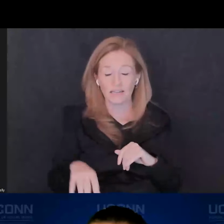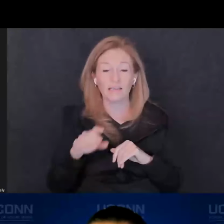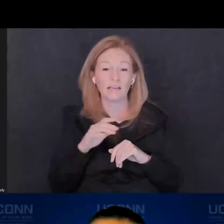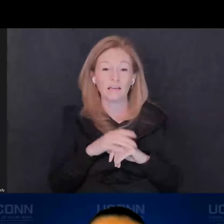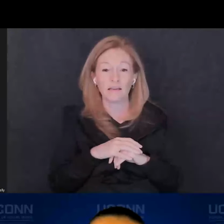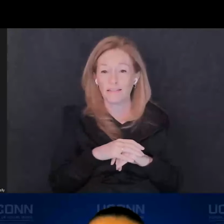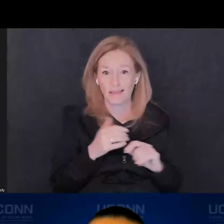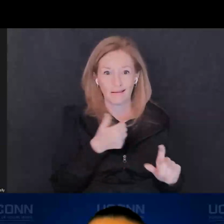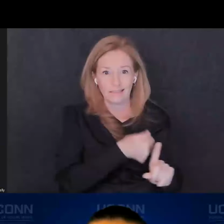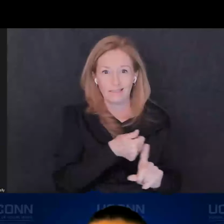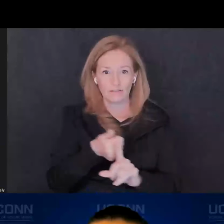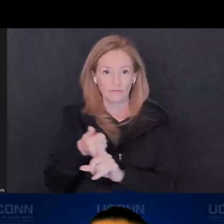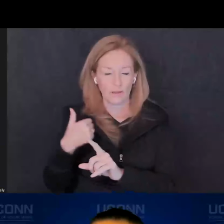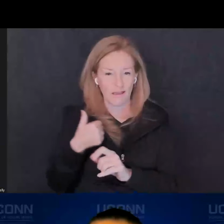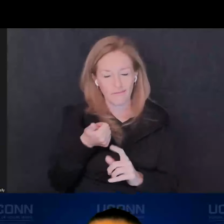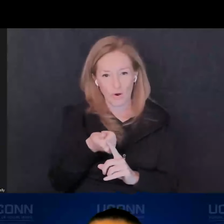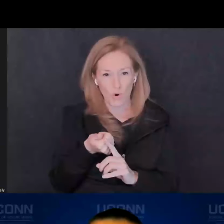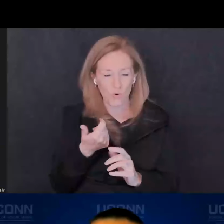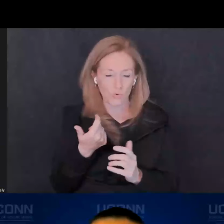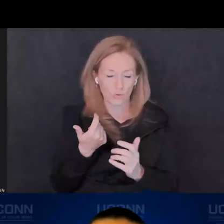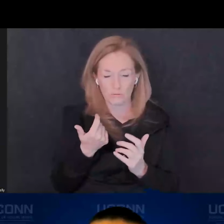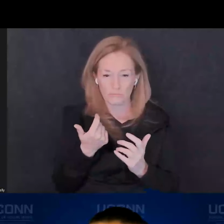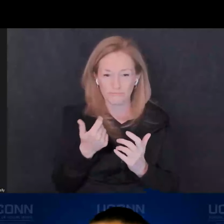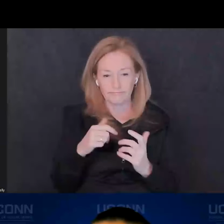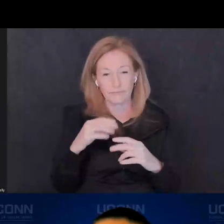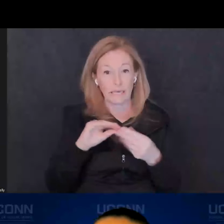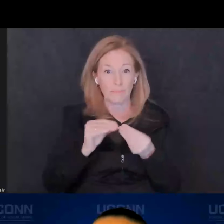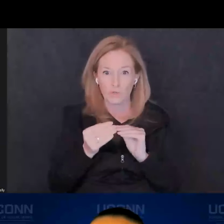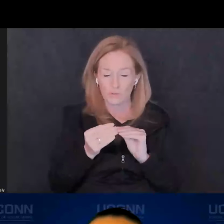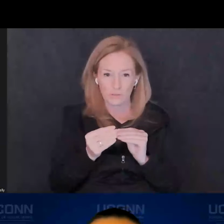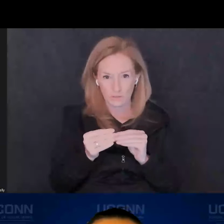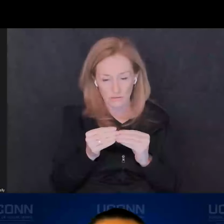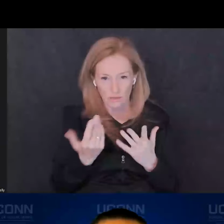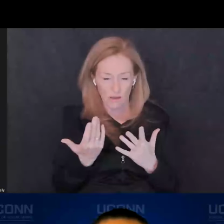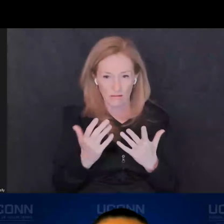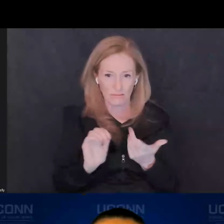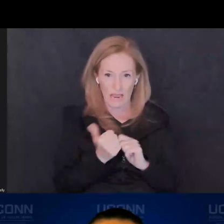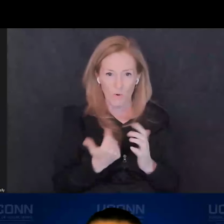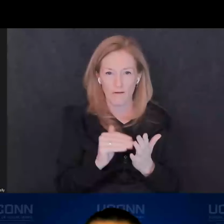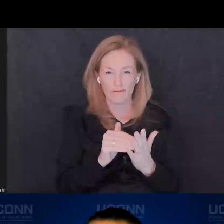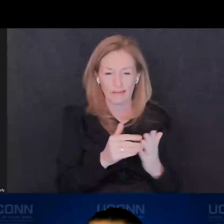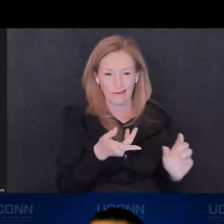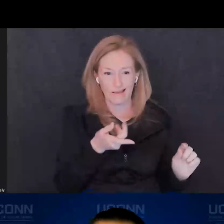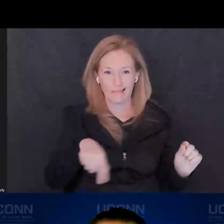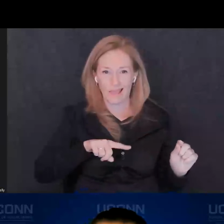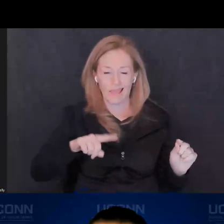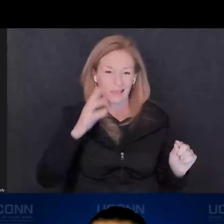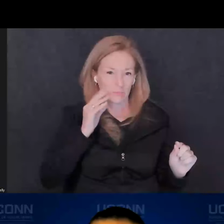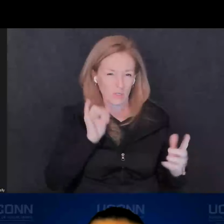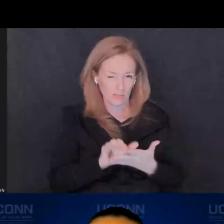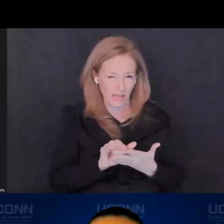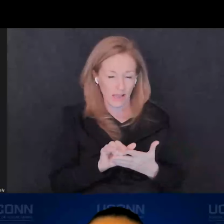set of statistics around how often they experience this. But to give you an idea, the majority of high school students,